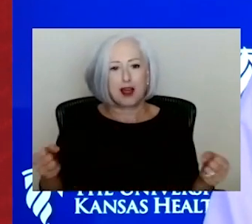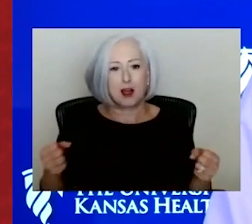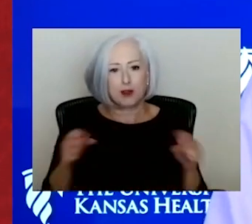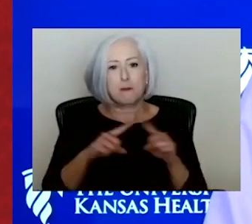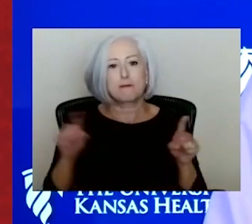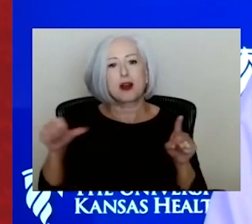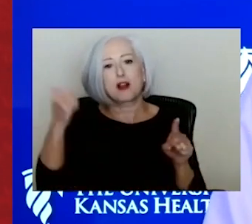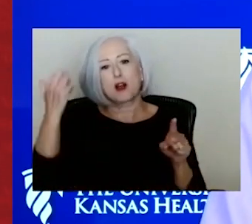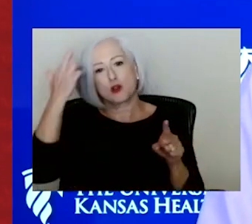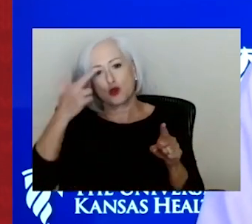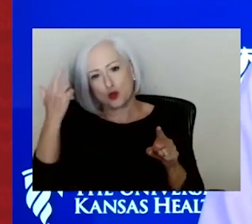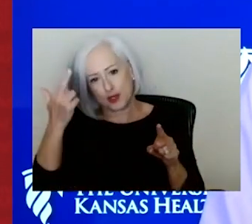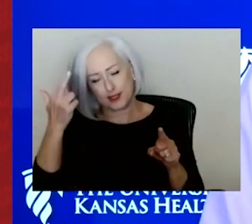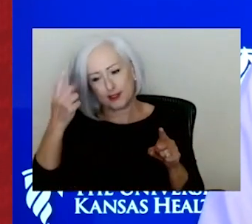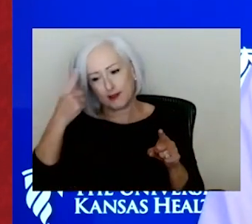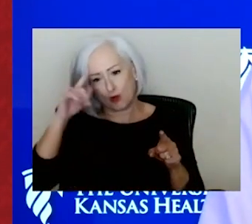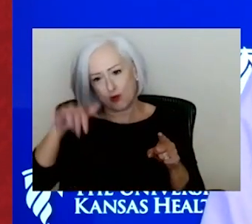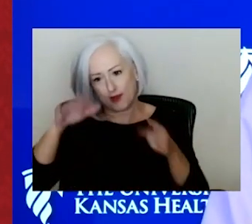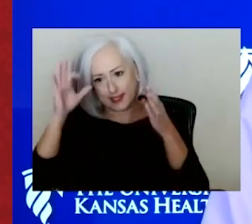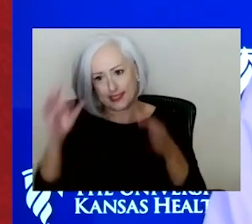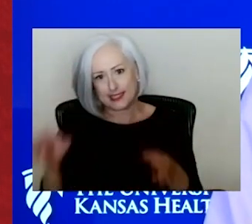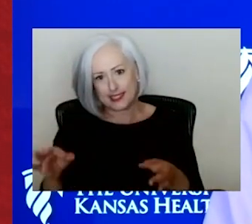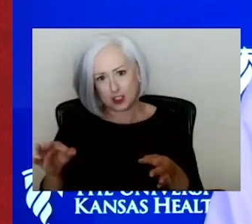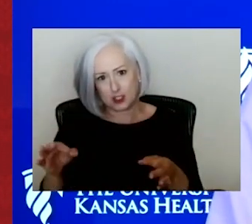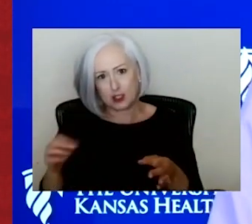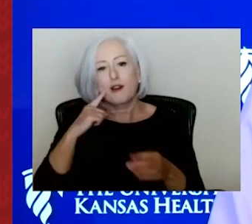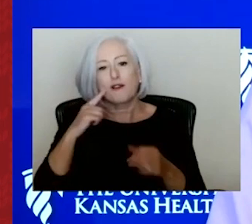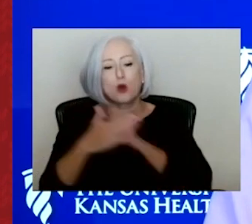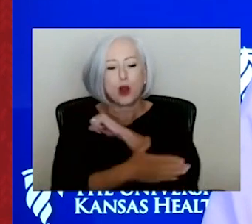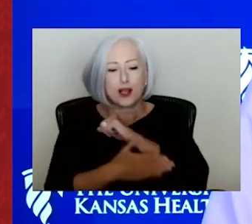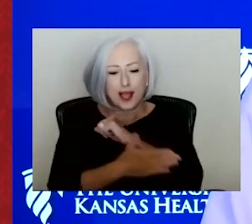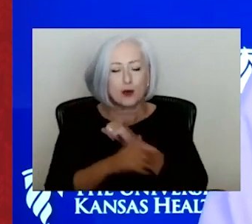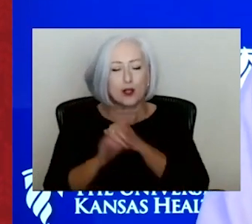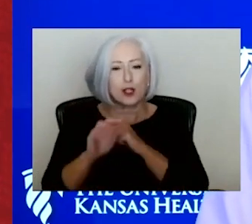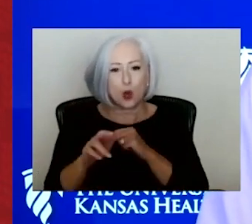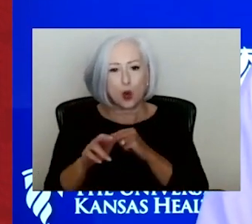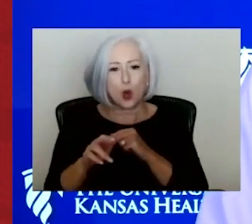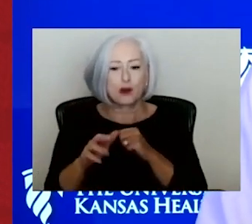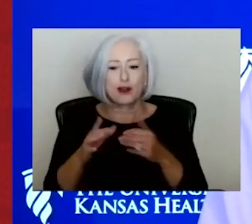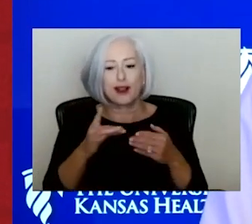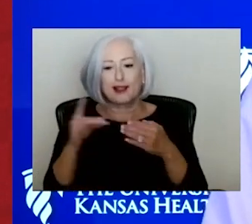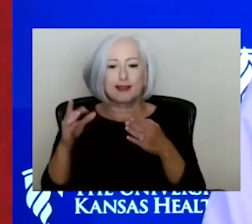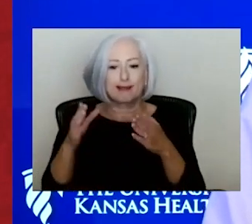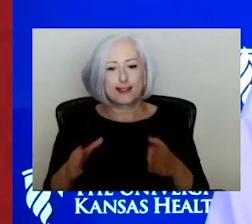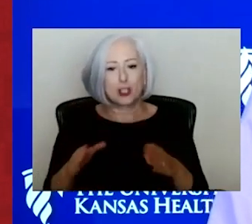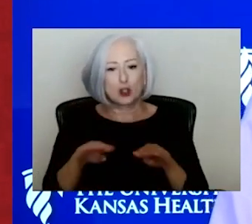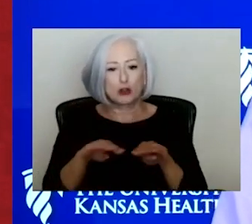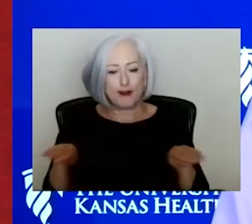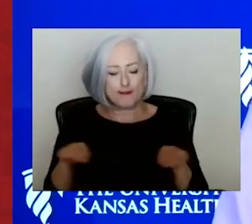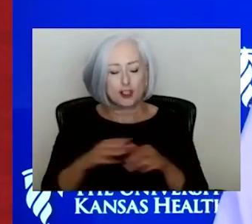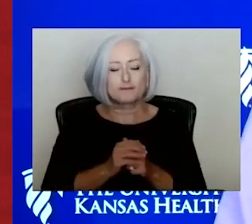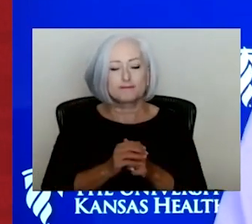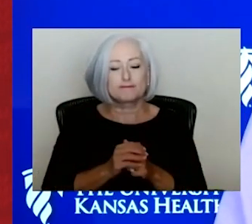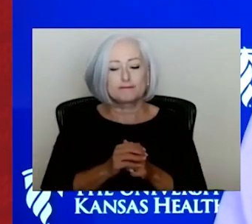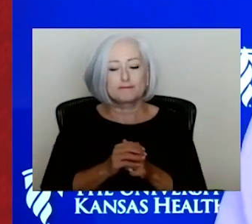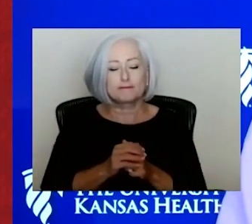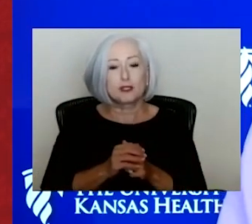those decisions that are made at the county level or the leadership level. So, medically and public health, masks